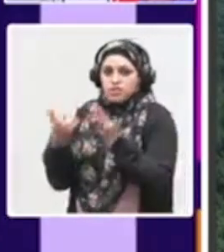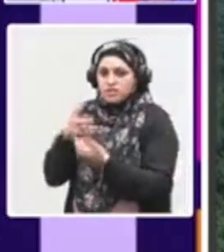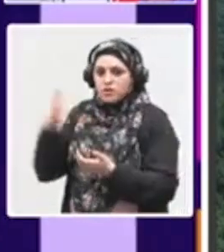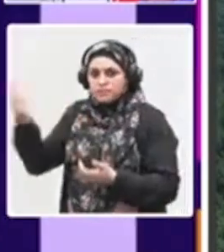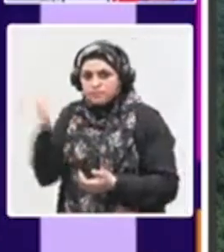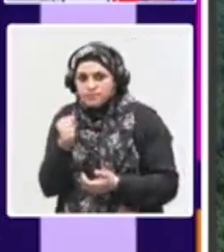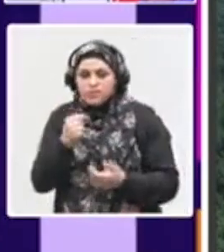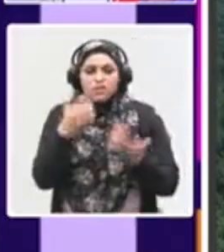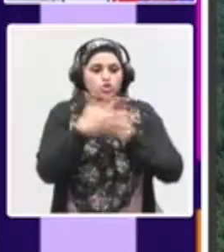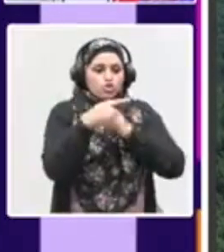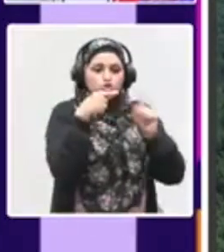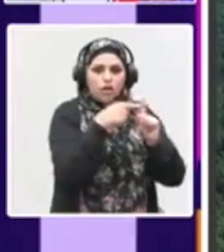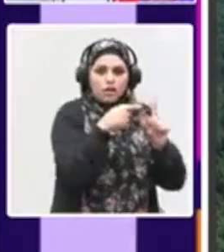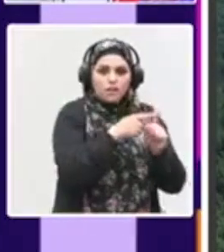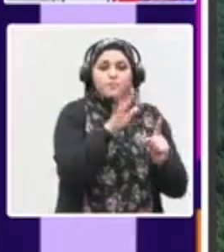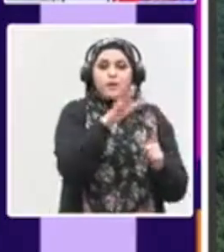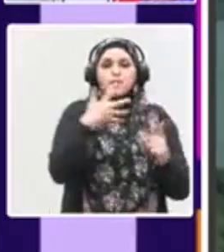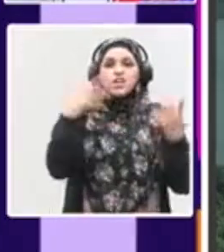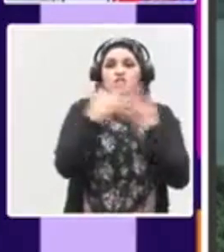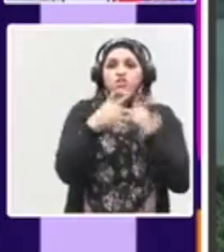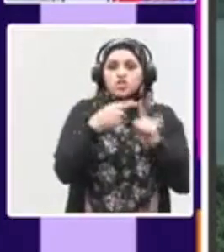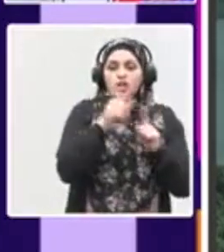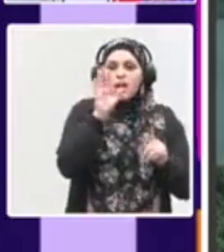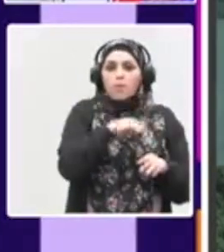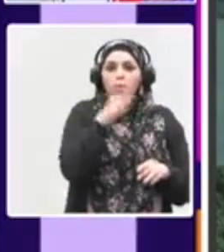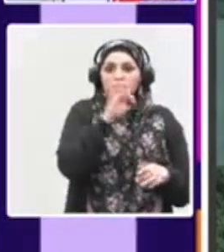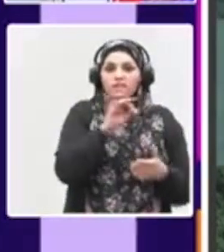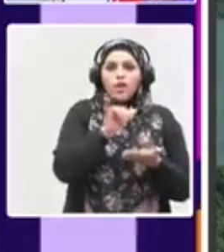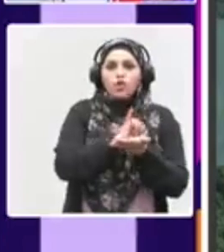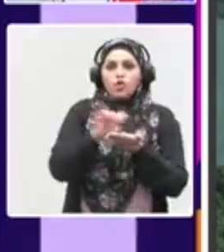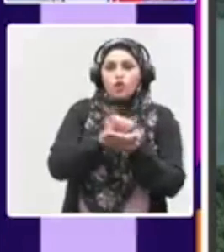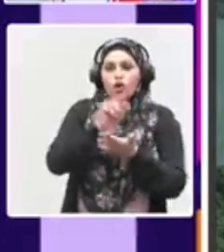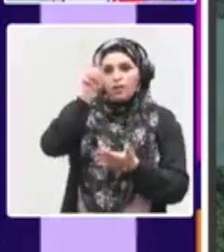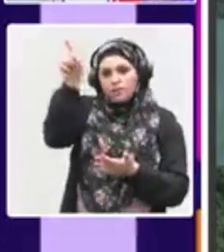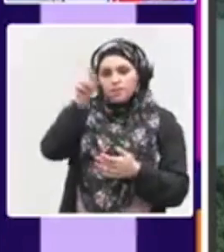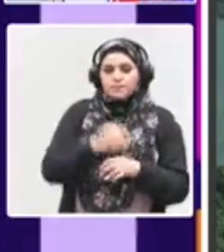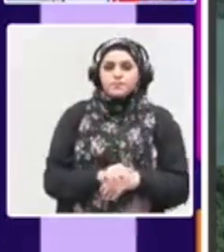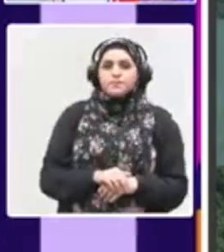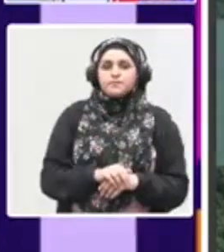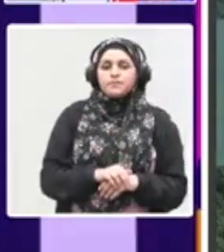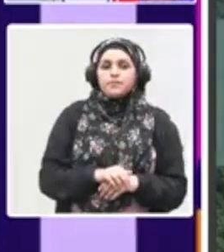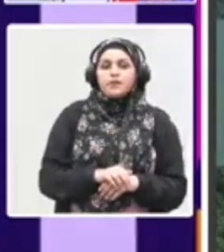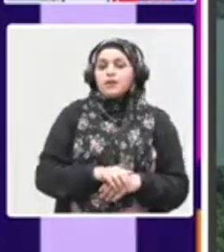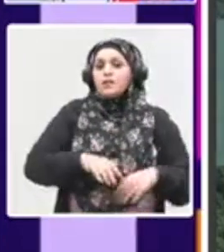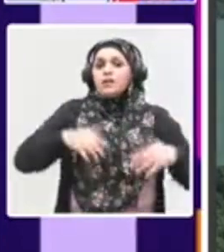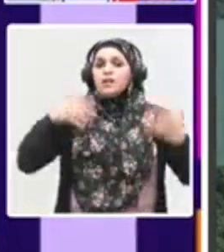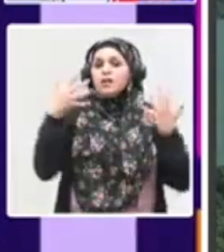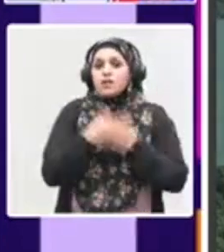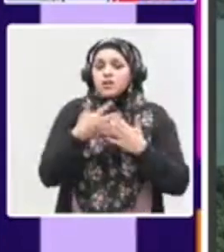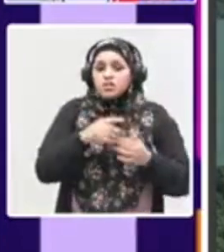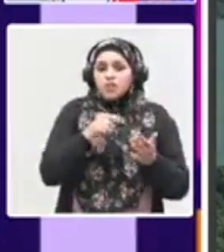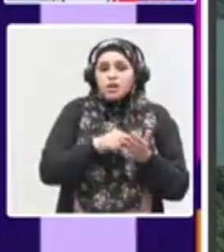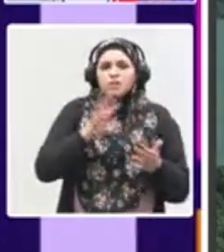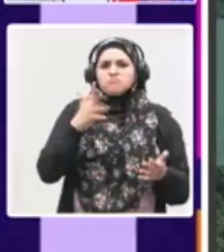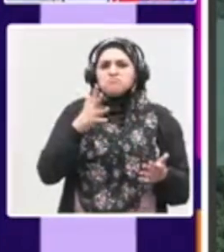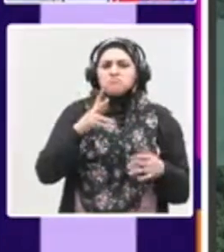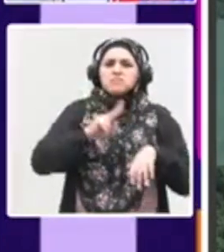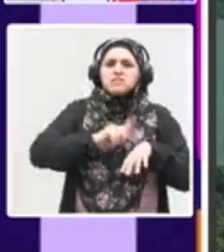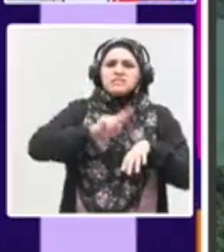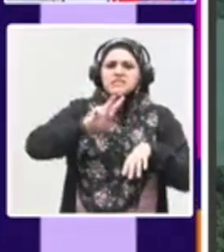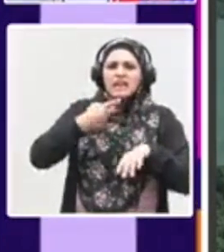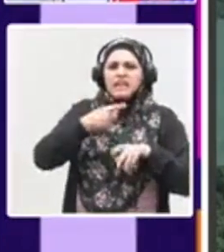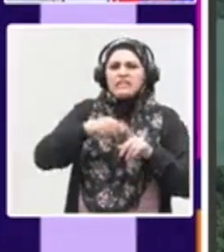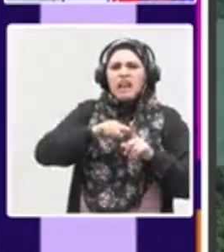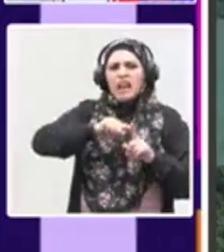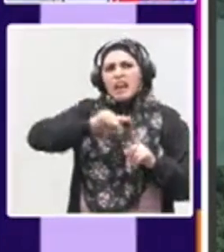in the Hudson Valley of New York State. This is about 2 hours north of New York City. It's a beautiful area.